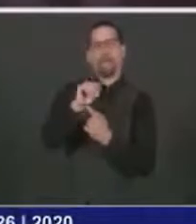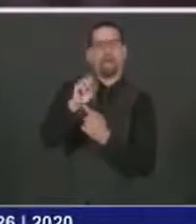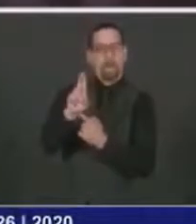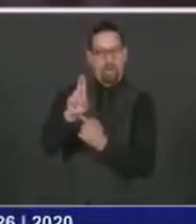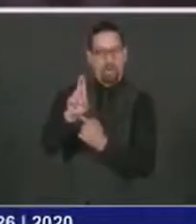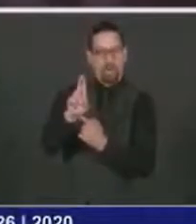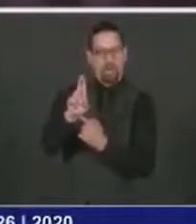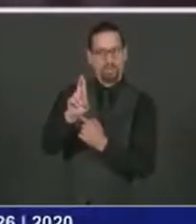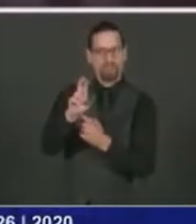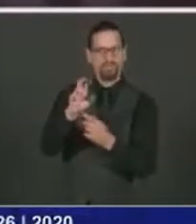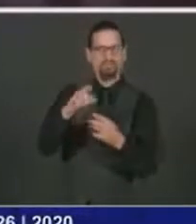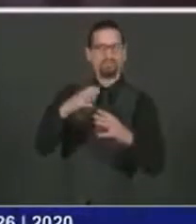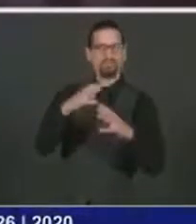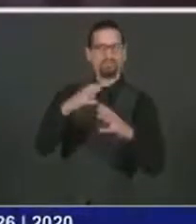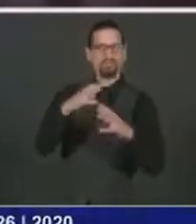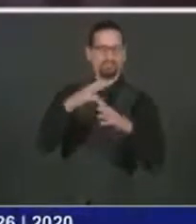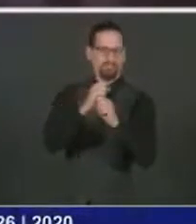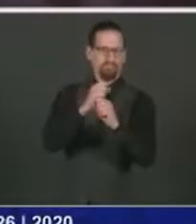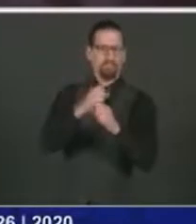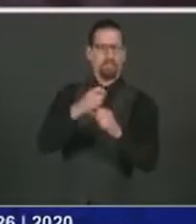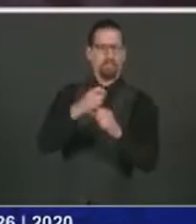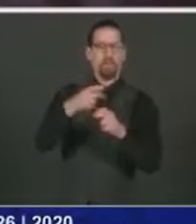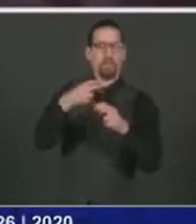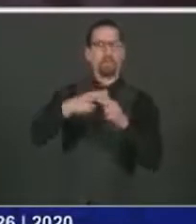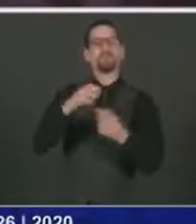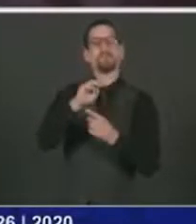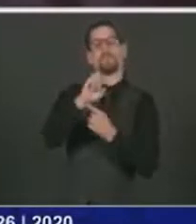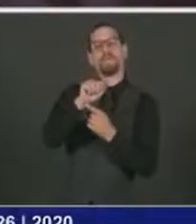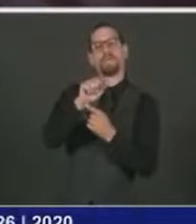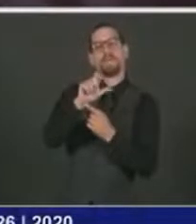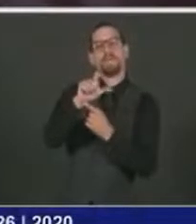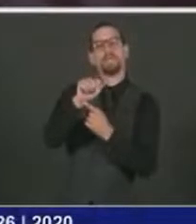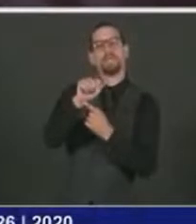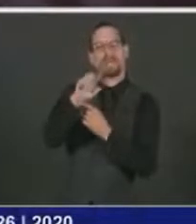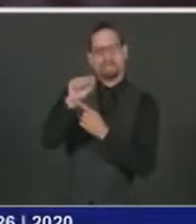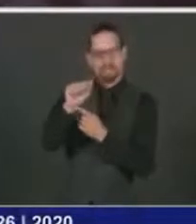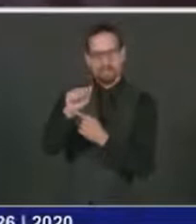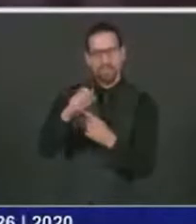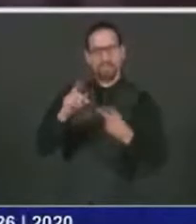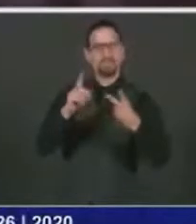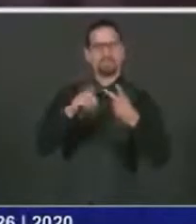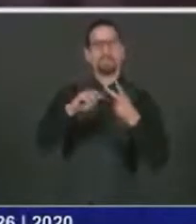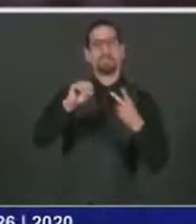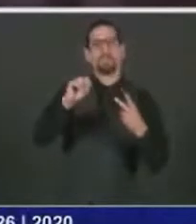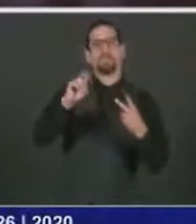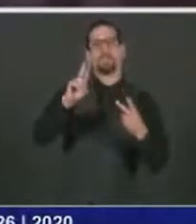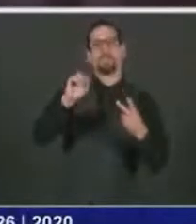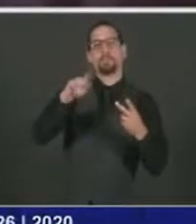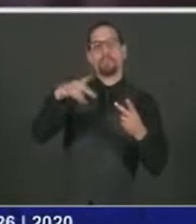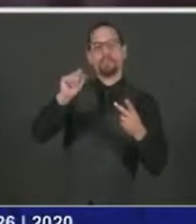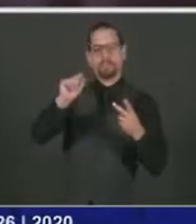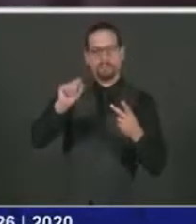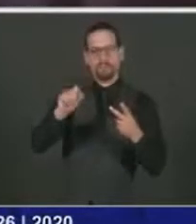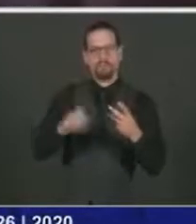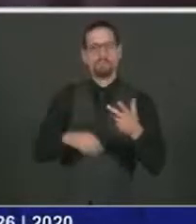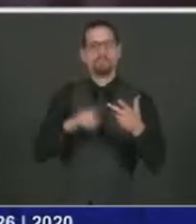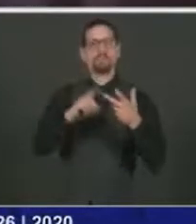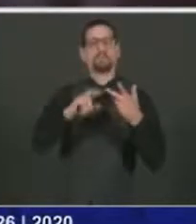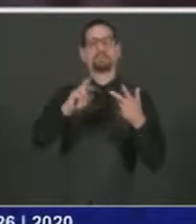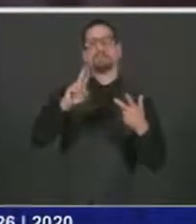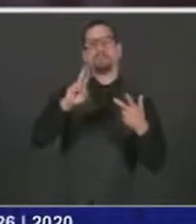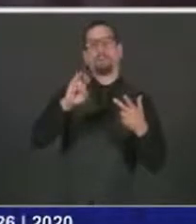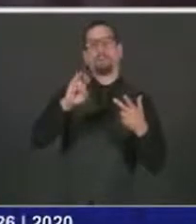shot. Now let me tell you why I'm alarmed. In April and in May, the thick of the